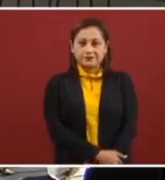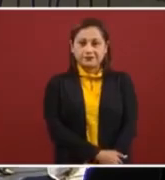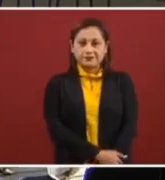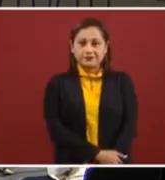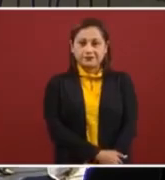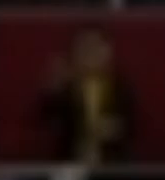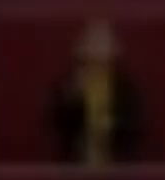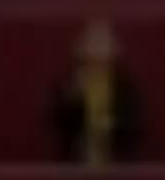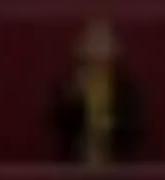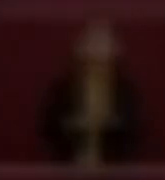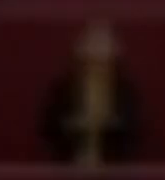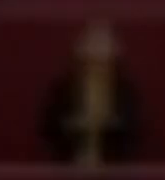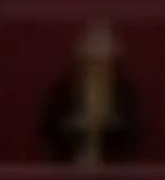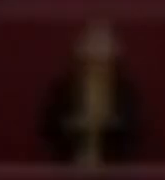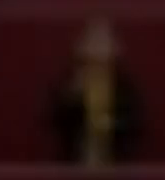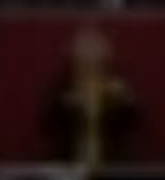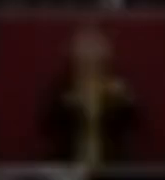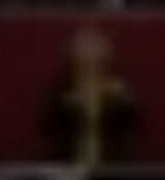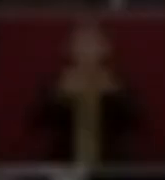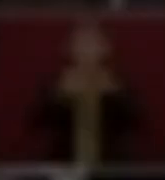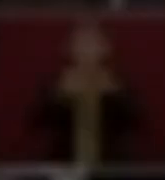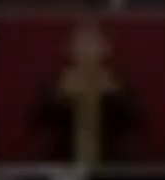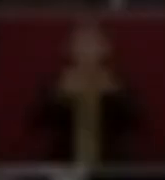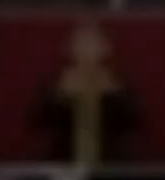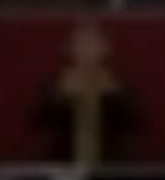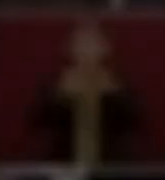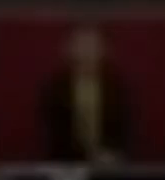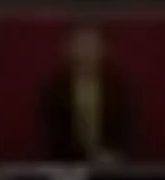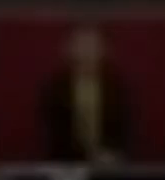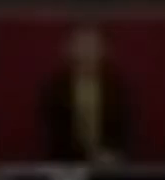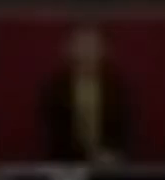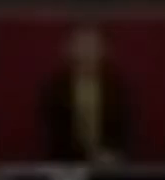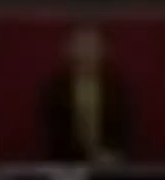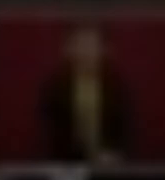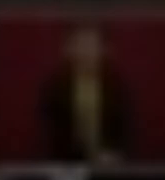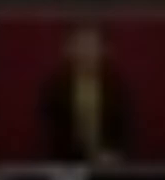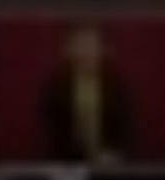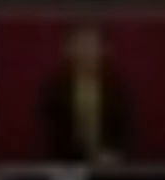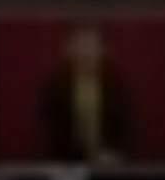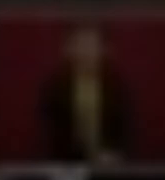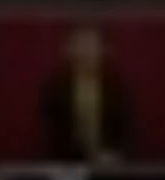too far when I was trying to fix the volume. Sorry about that.